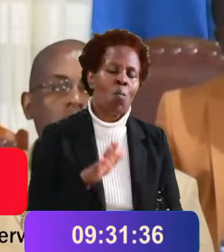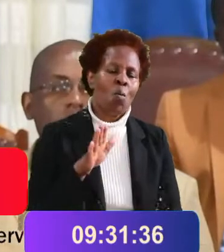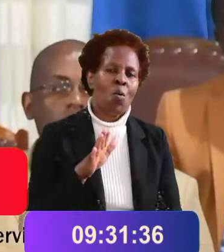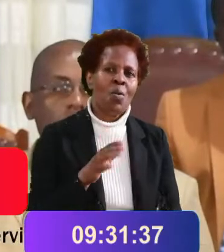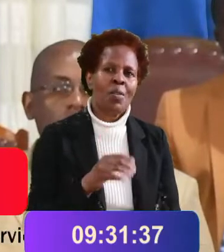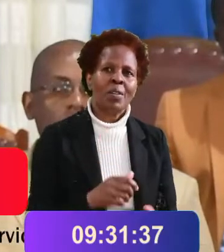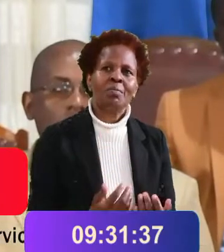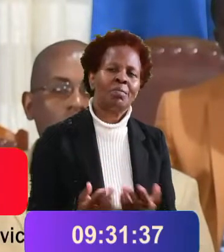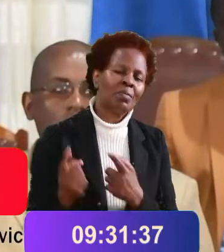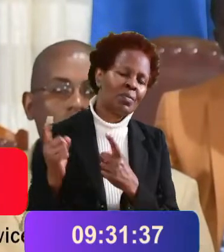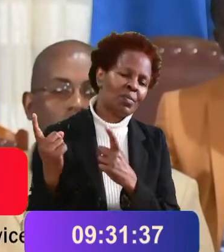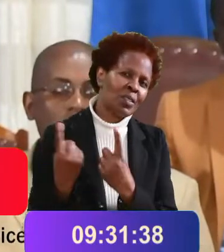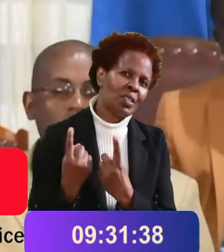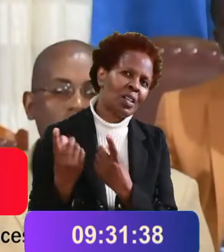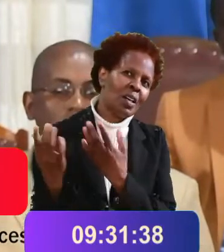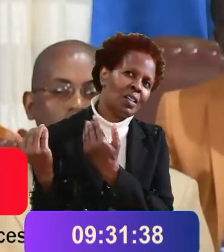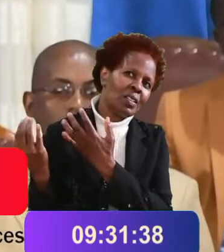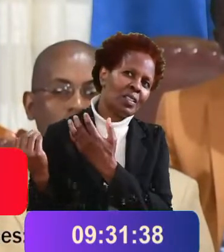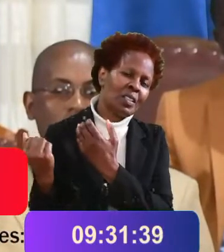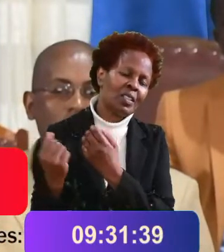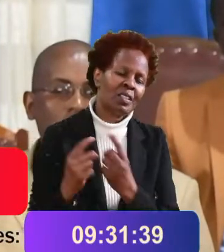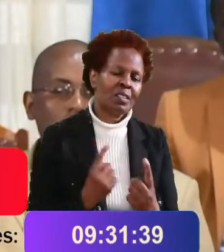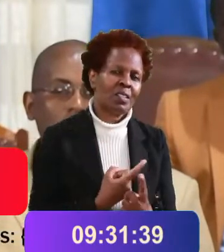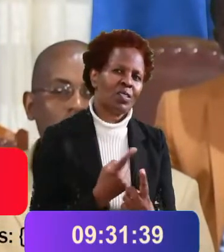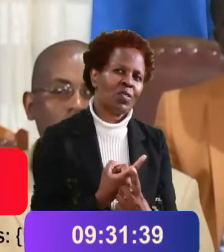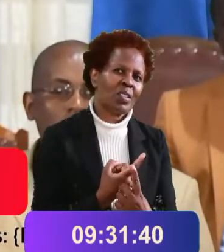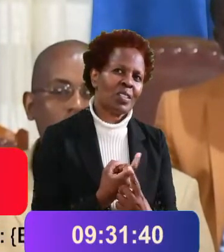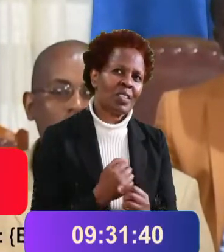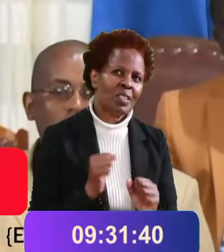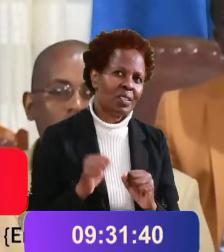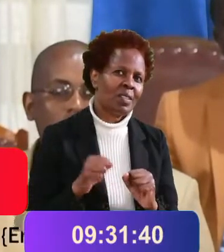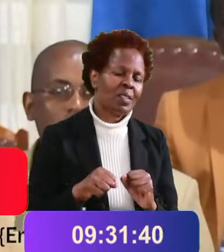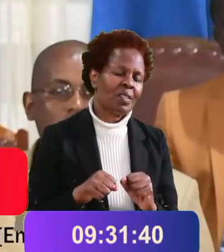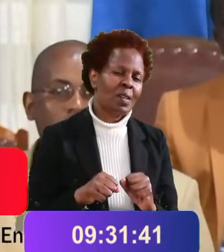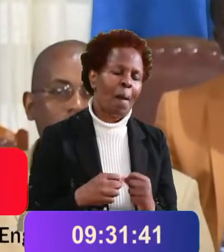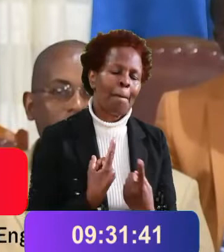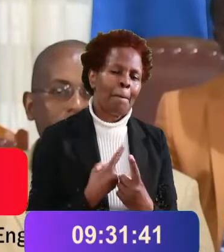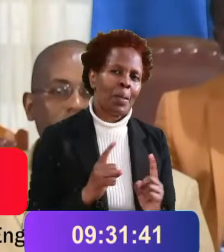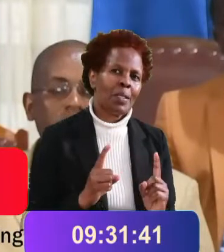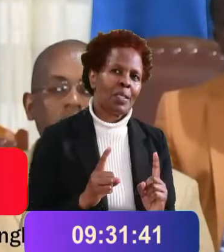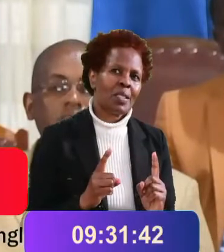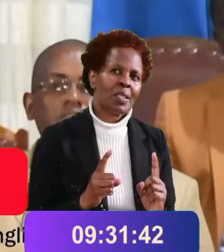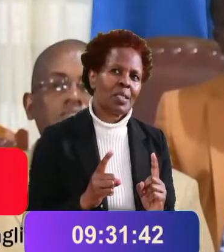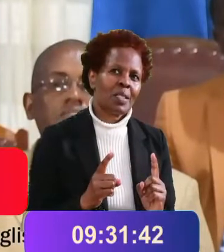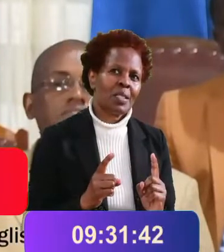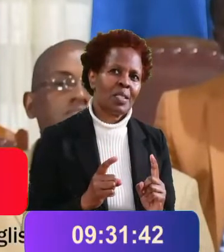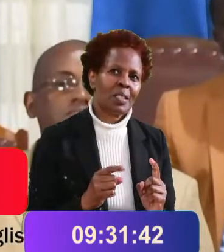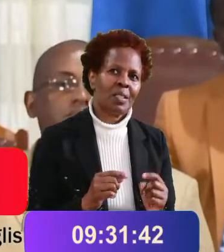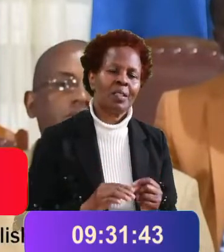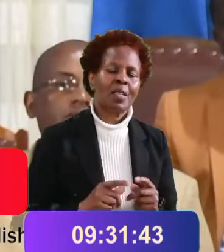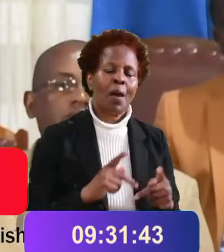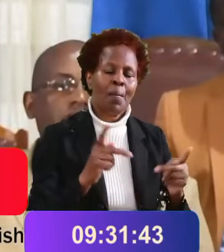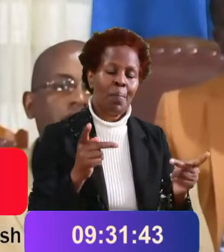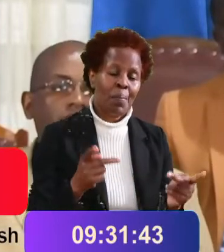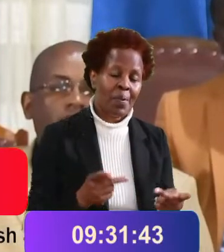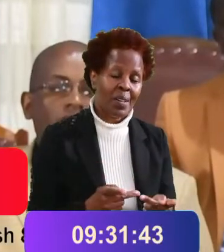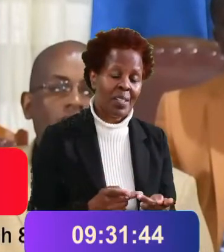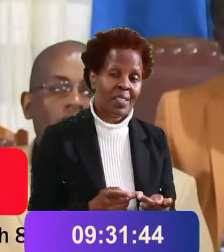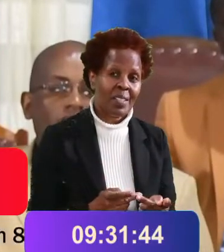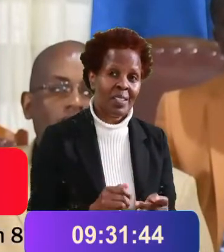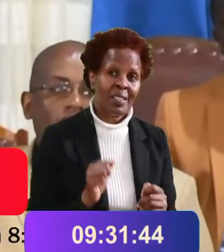different. The journeys may be different, but the praise still